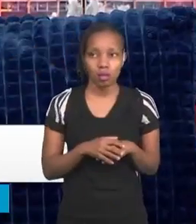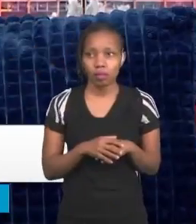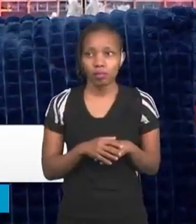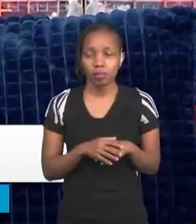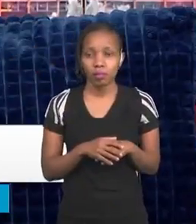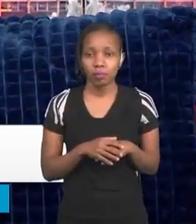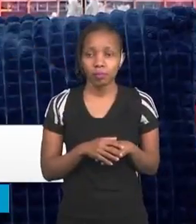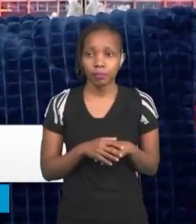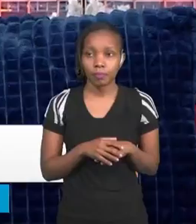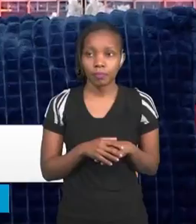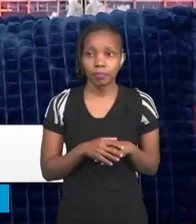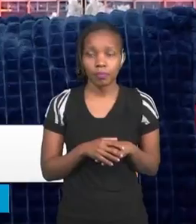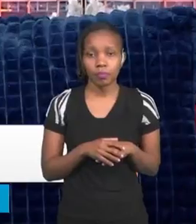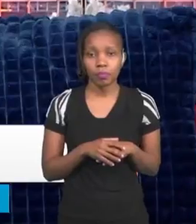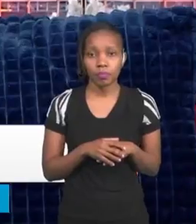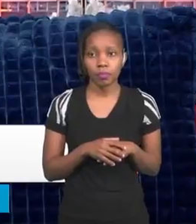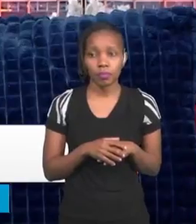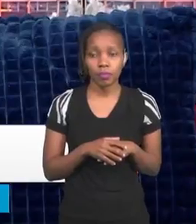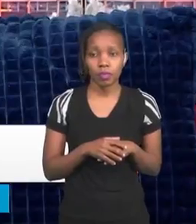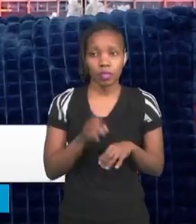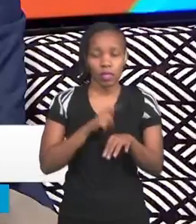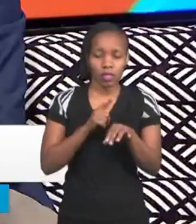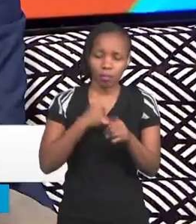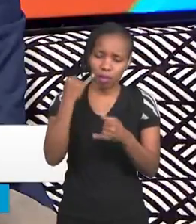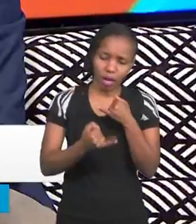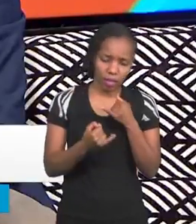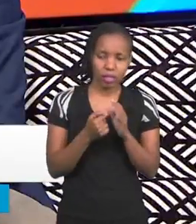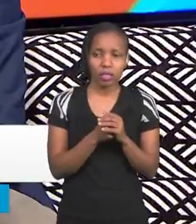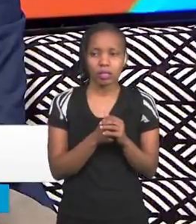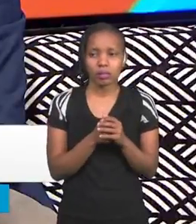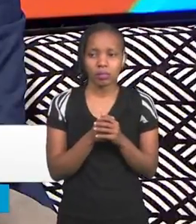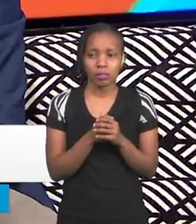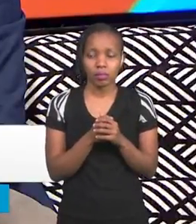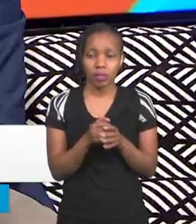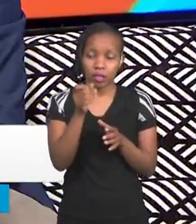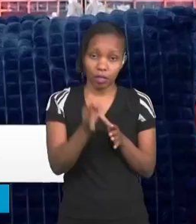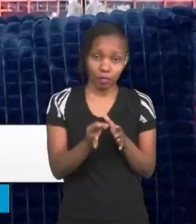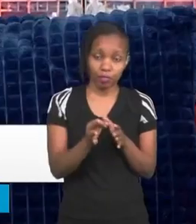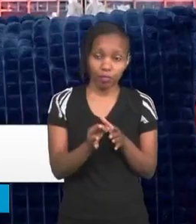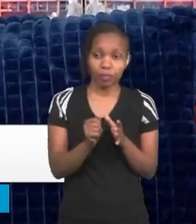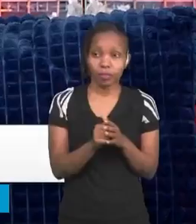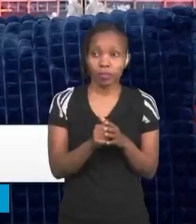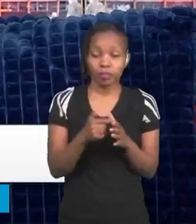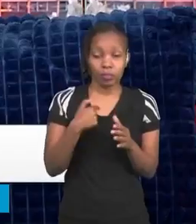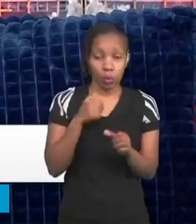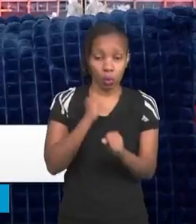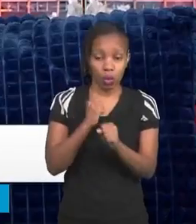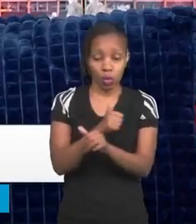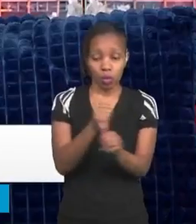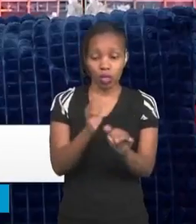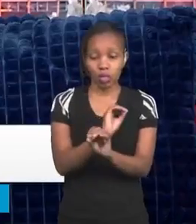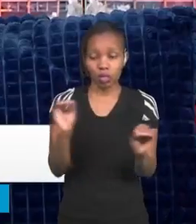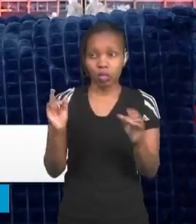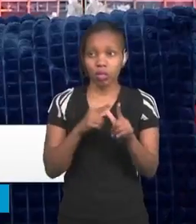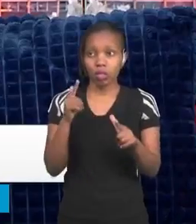Probably. This is the last time that if I do not perform, then I'm going